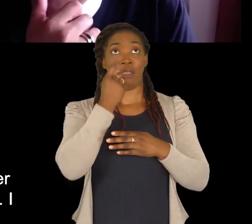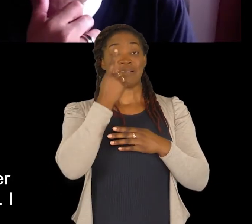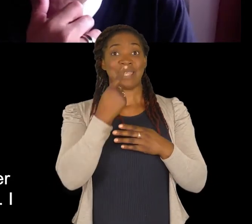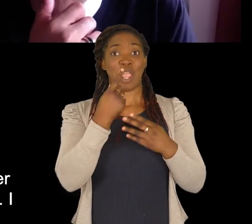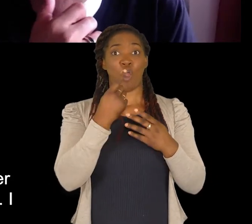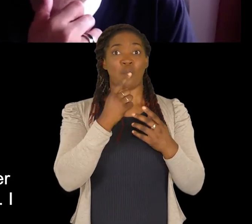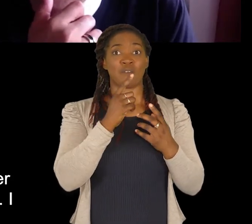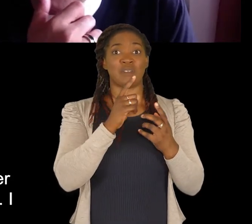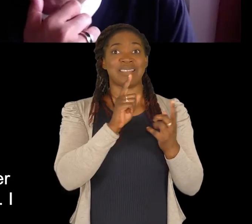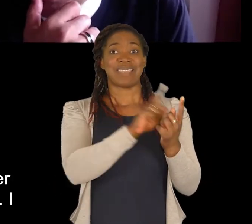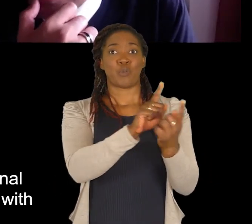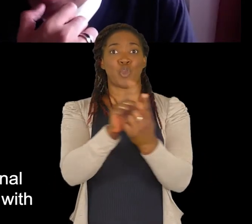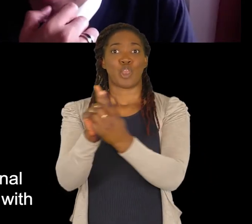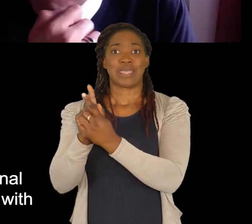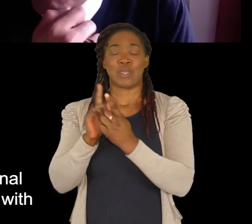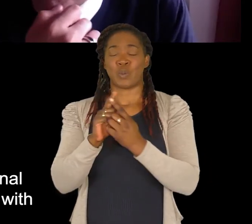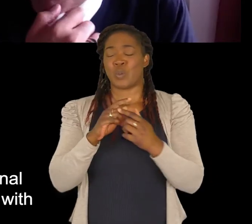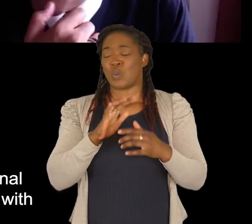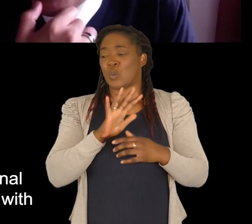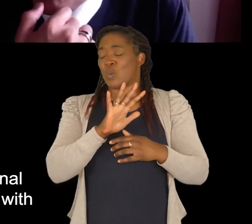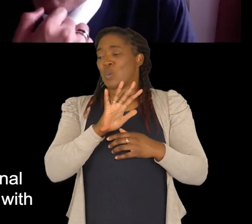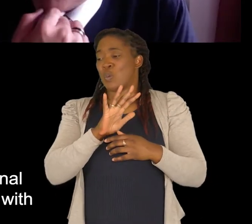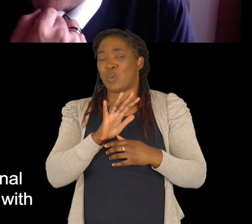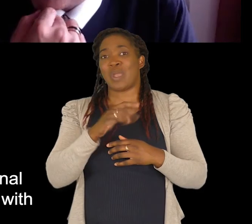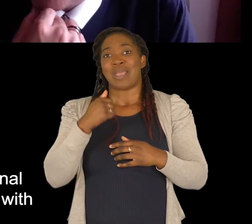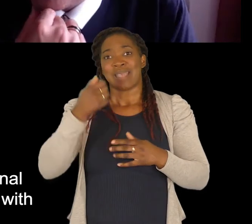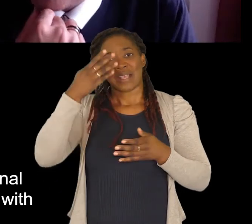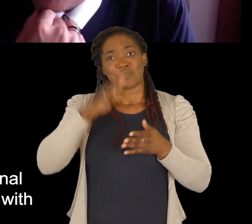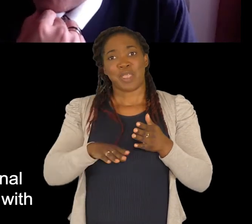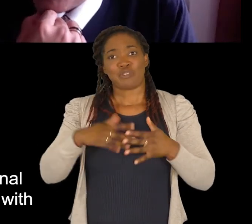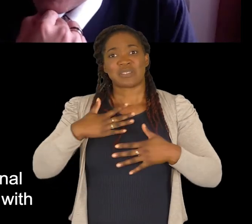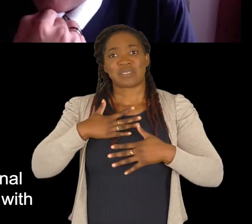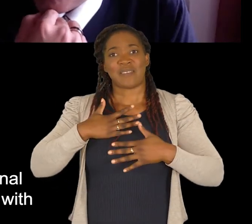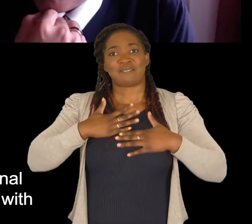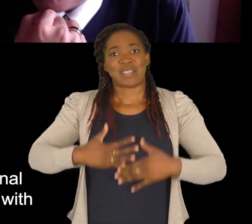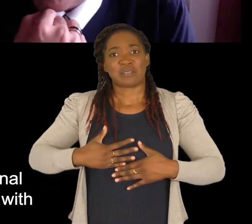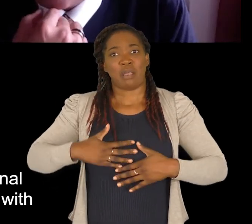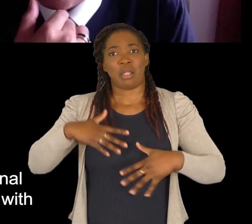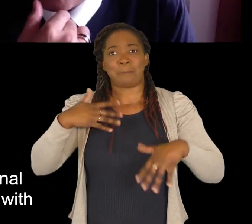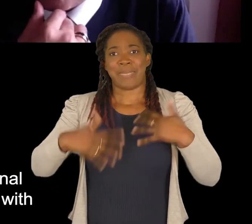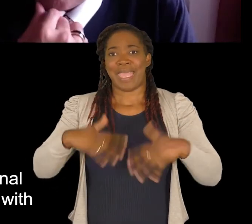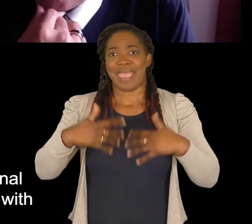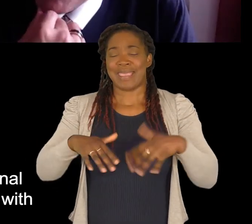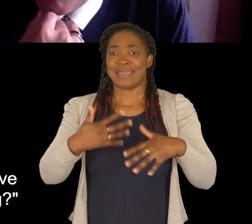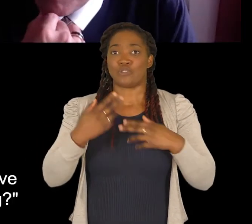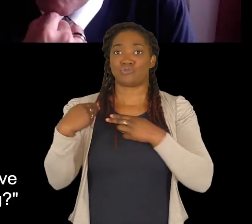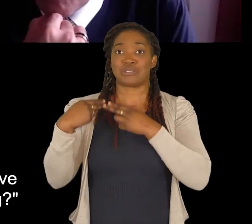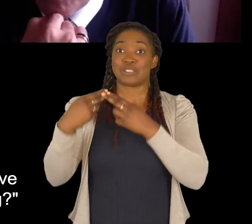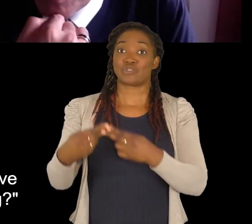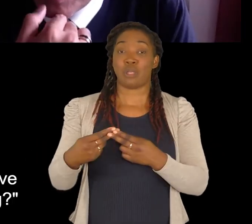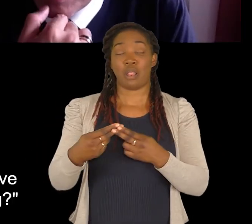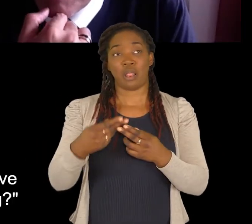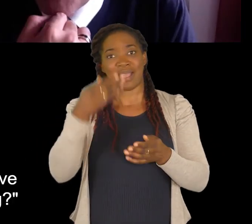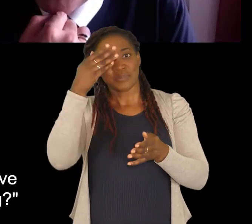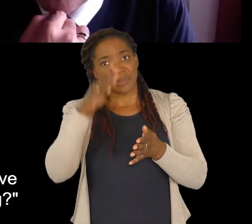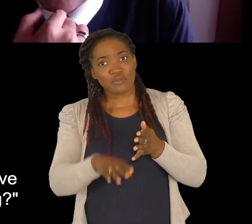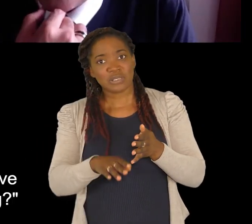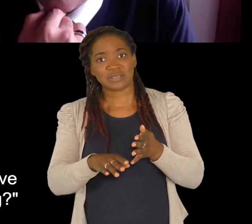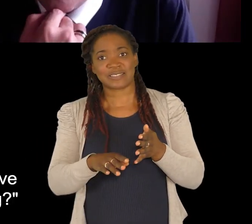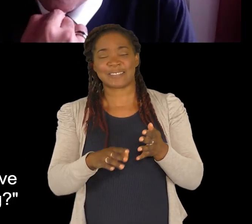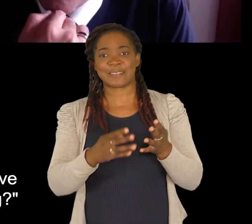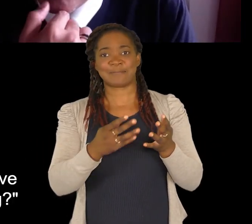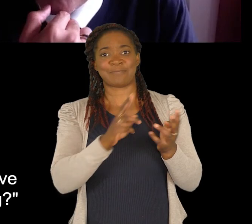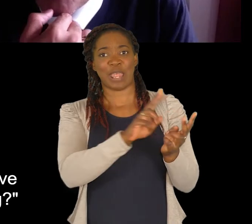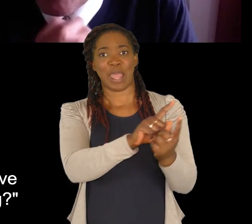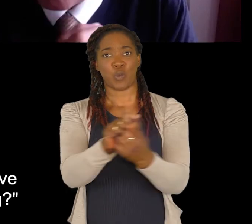networking painful. I actually experienced physical pain in traditional networking environments. Have you worked with any people with autism? And if